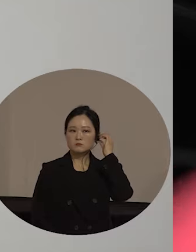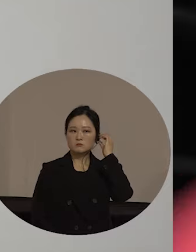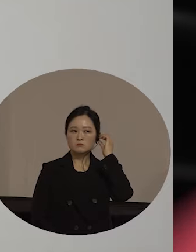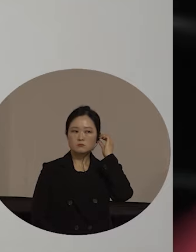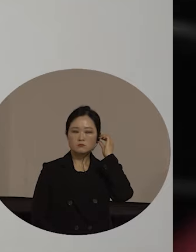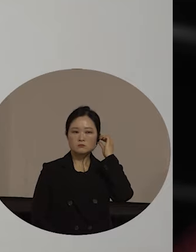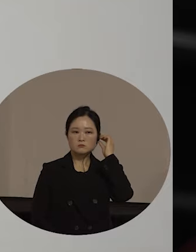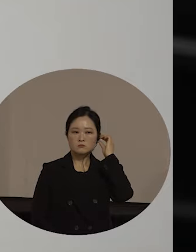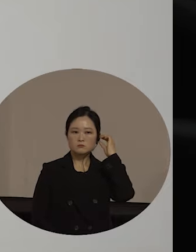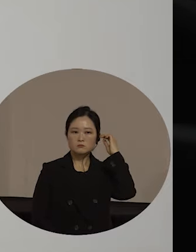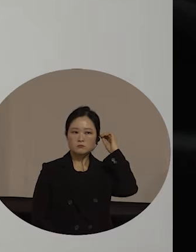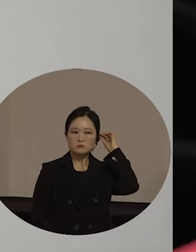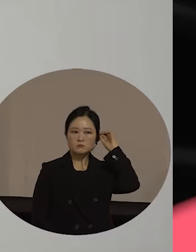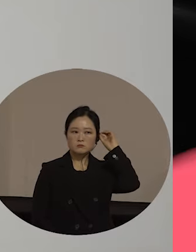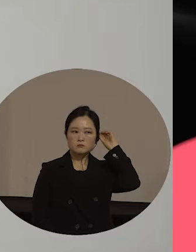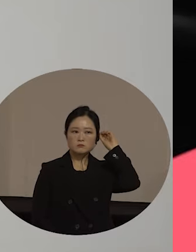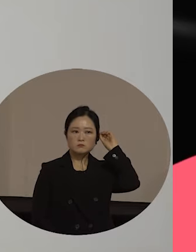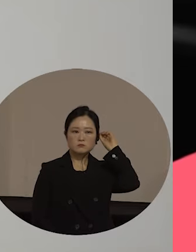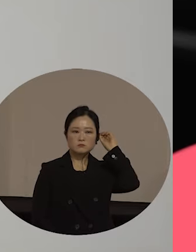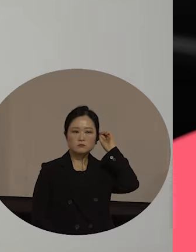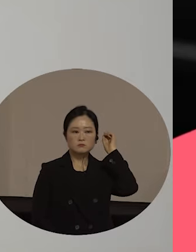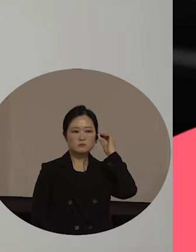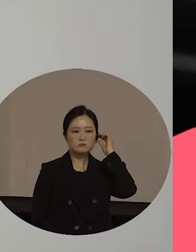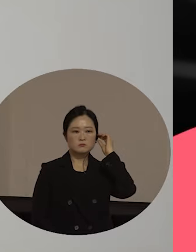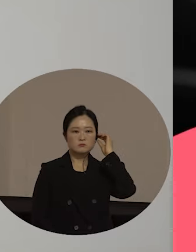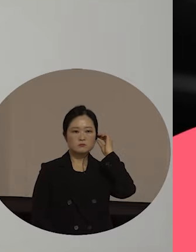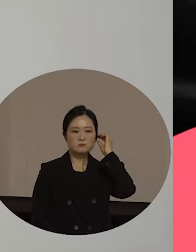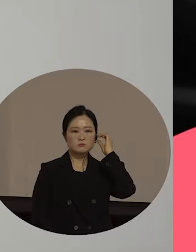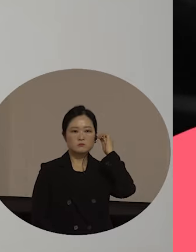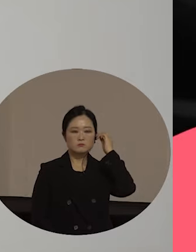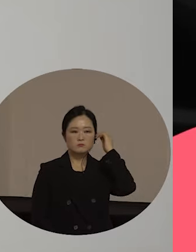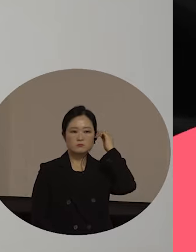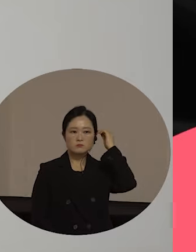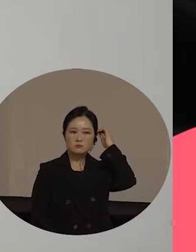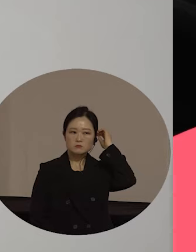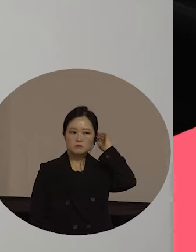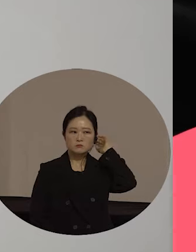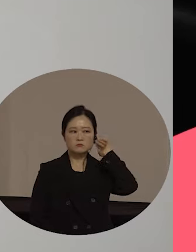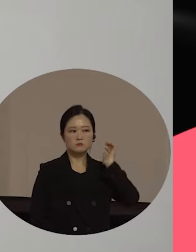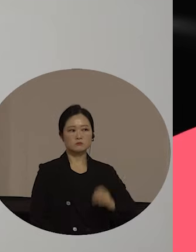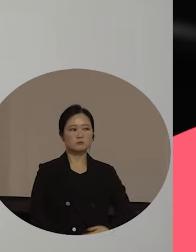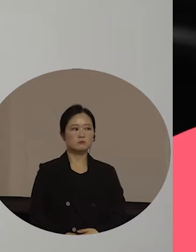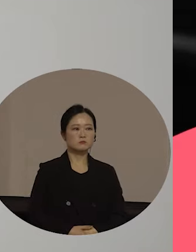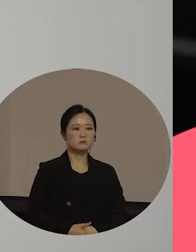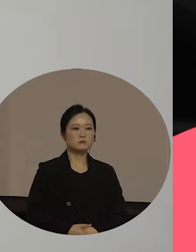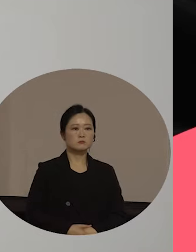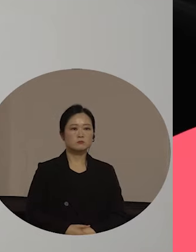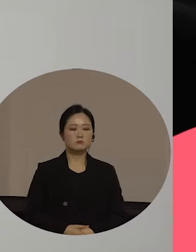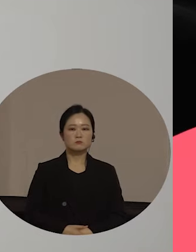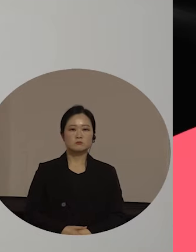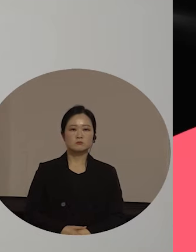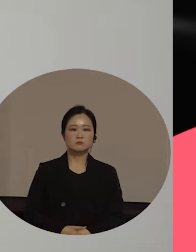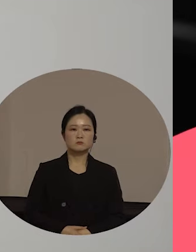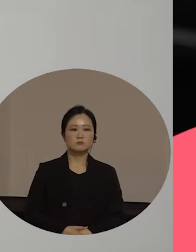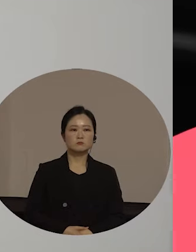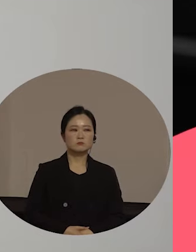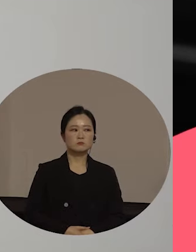out or without an adult. So that's one point to having invented this Finnish leisure